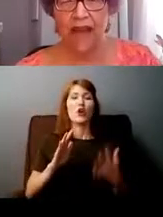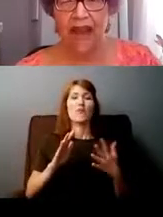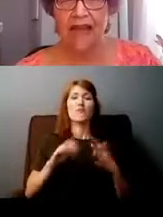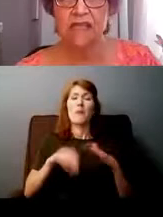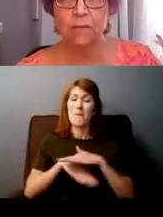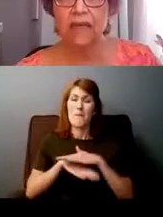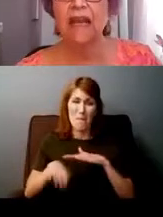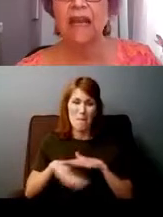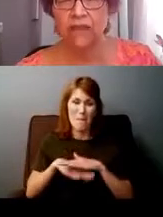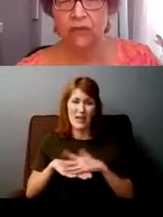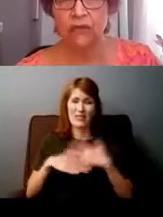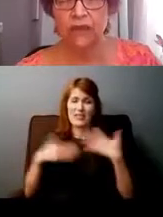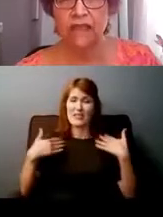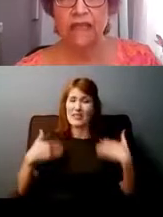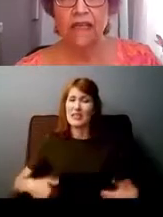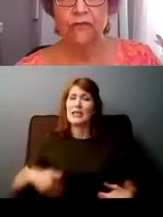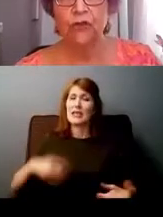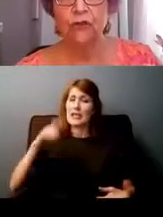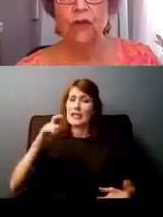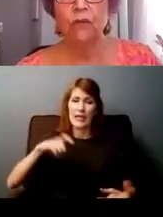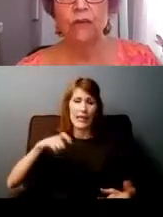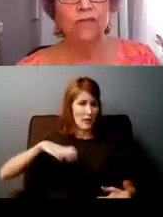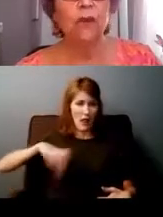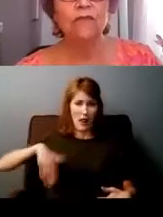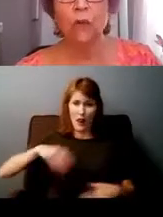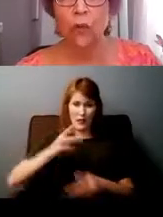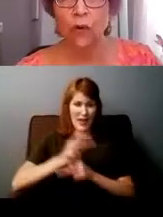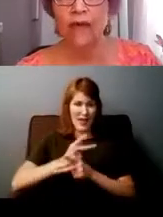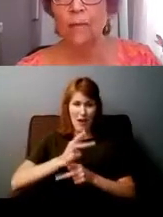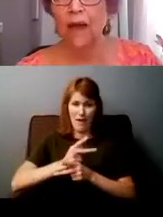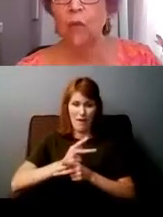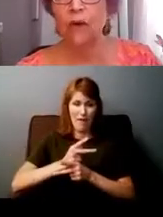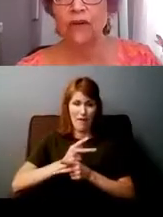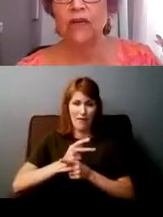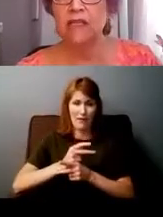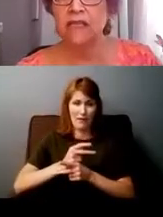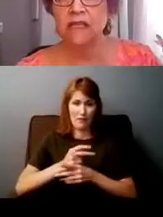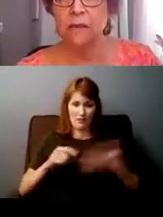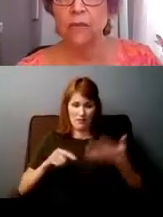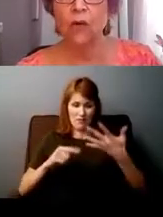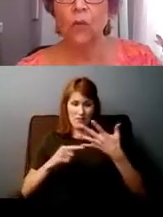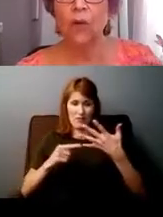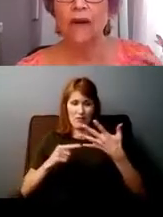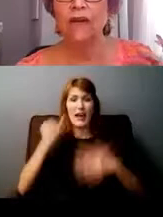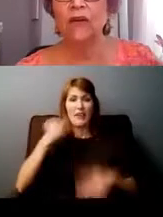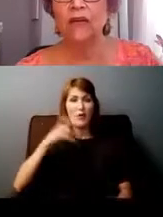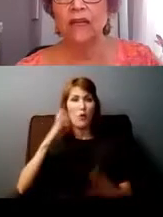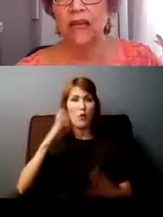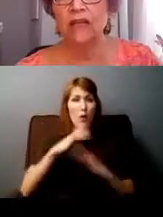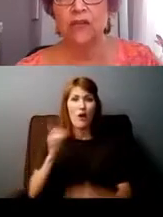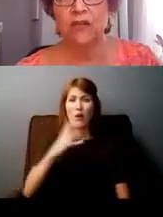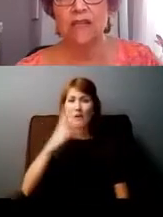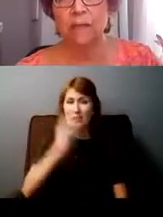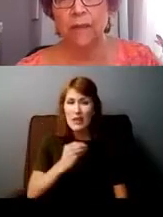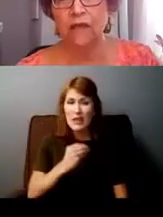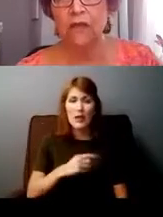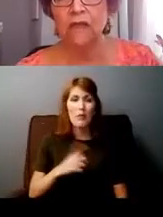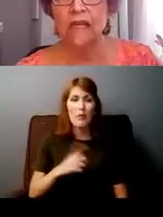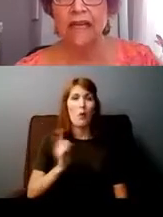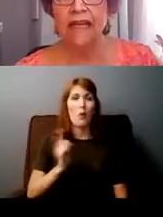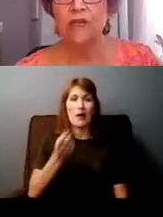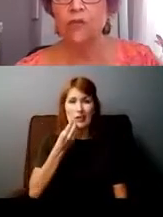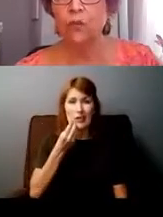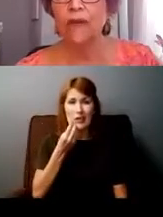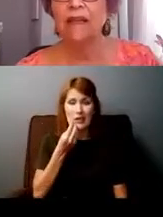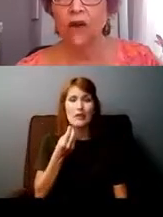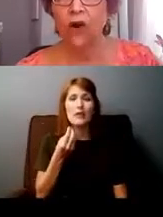stuff hasn't been handled, if you have to worry about where you're going to sleep or where you're going to get your next meal,